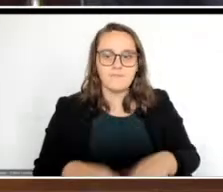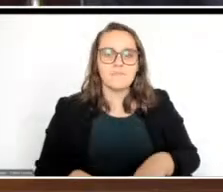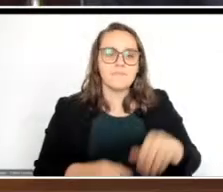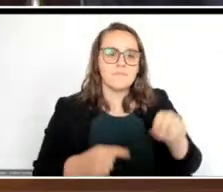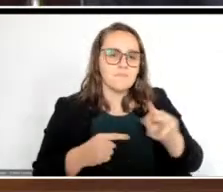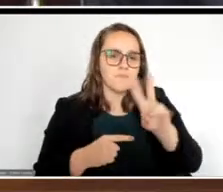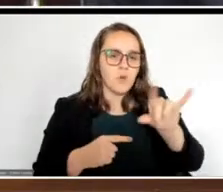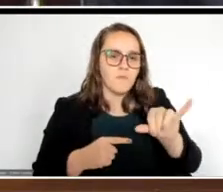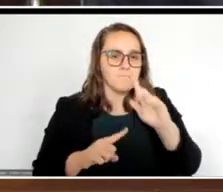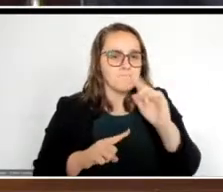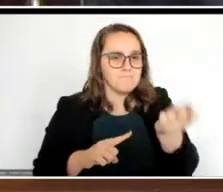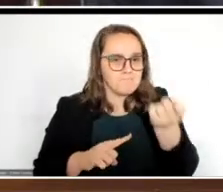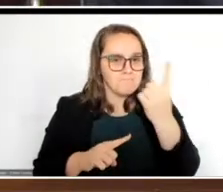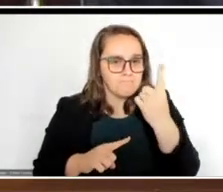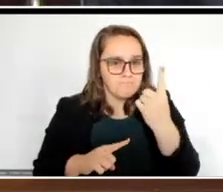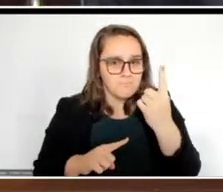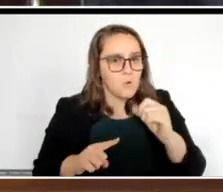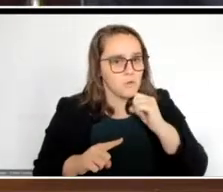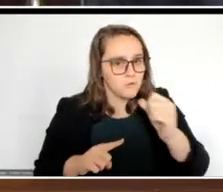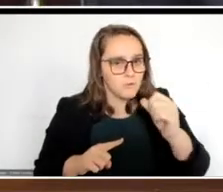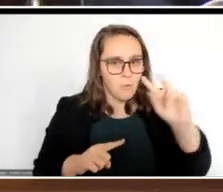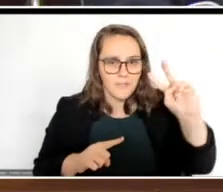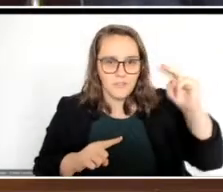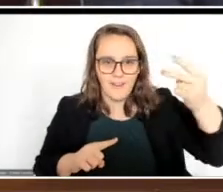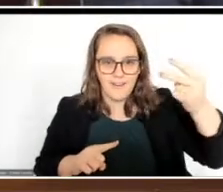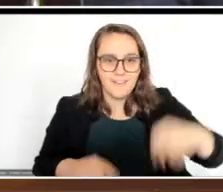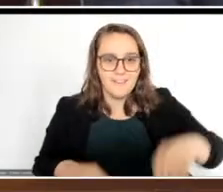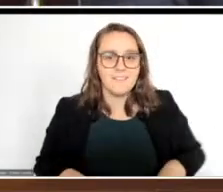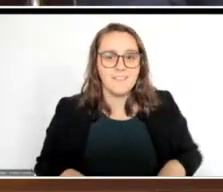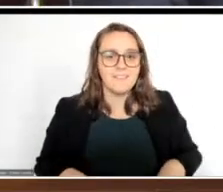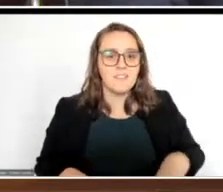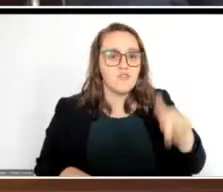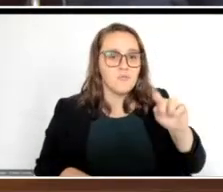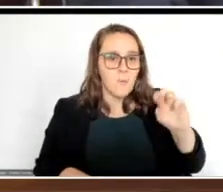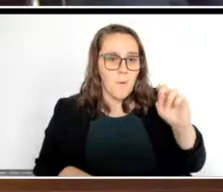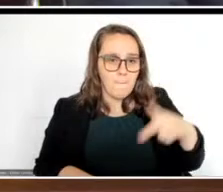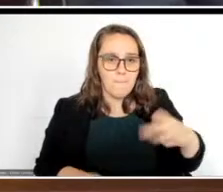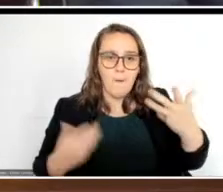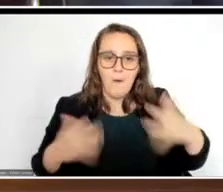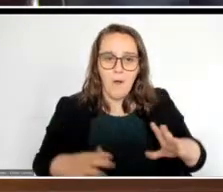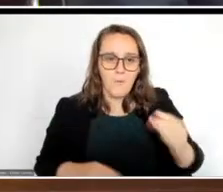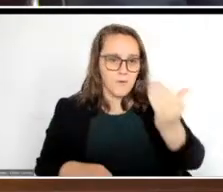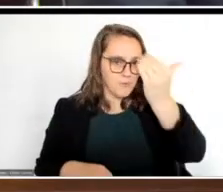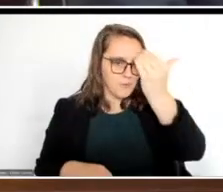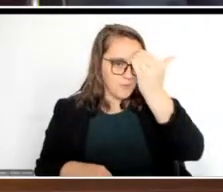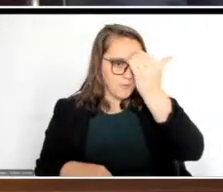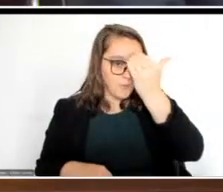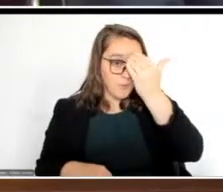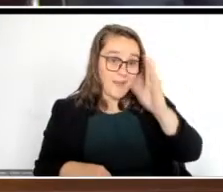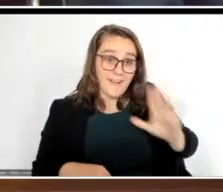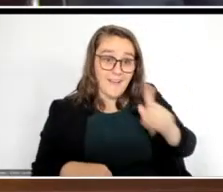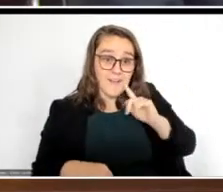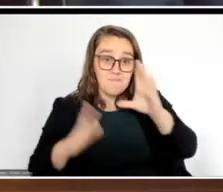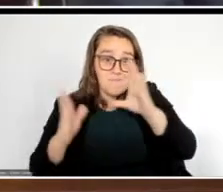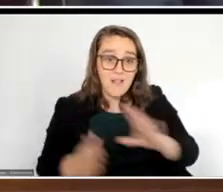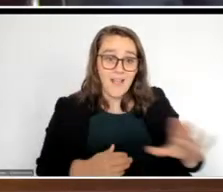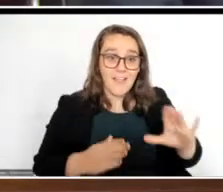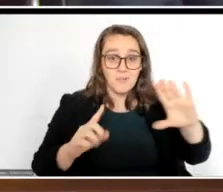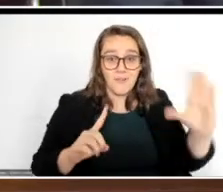Vice President Pence do was illegal. He was informed of this repeatedly, and specifically on January